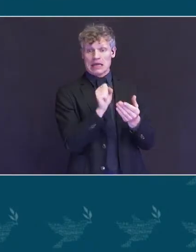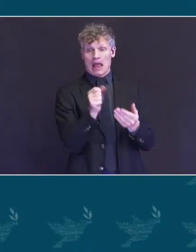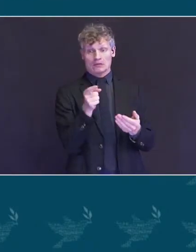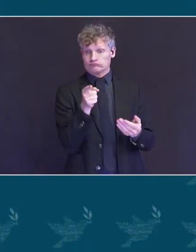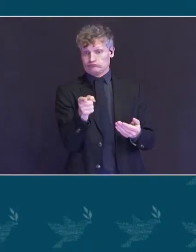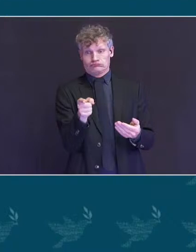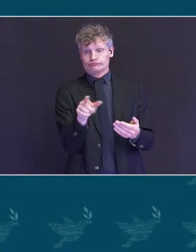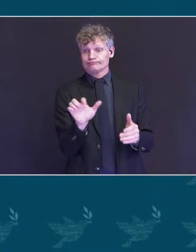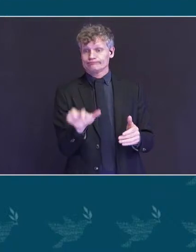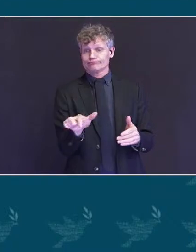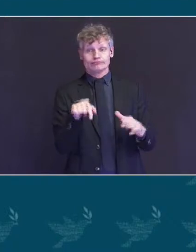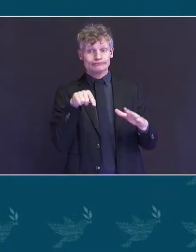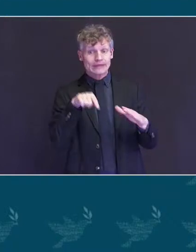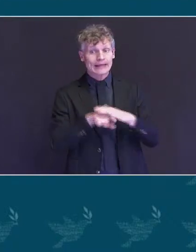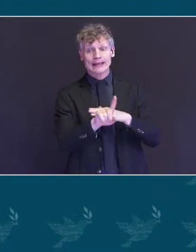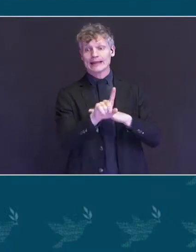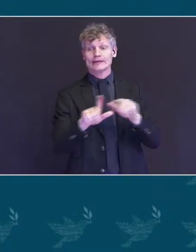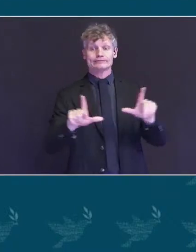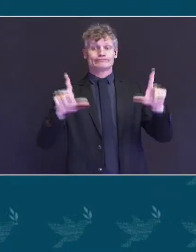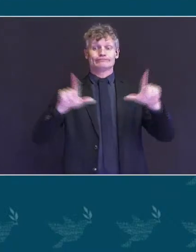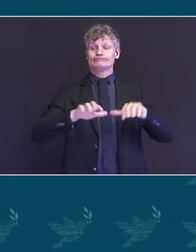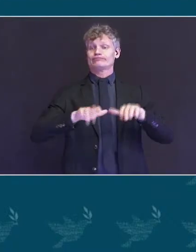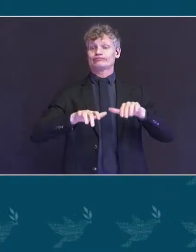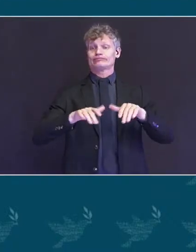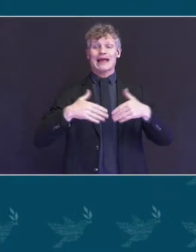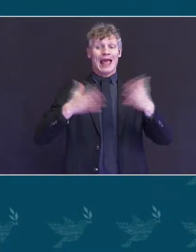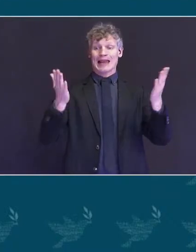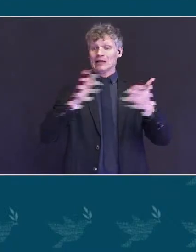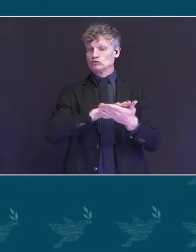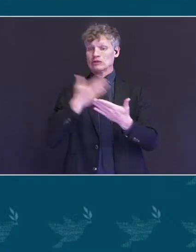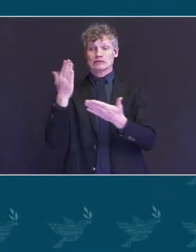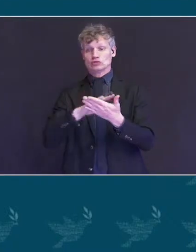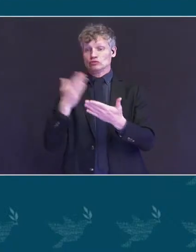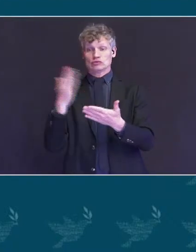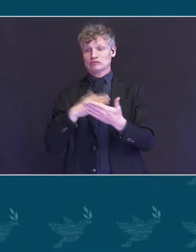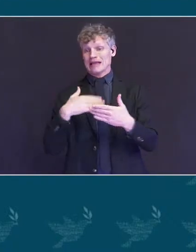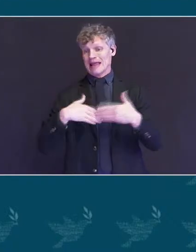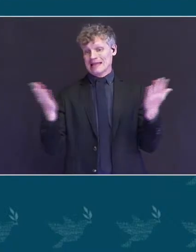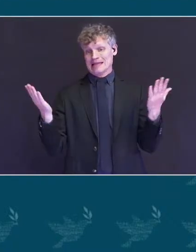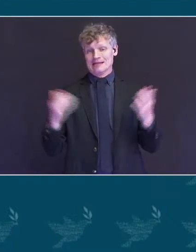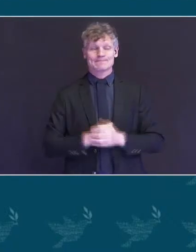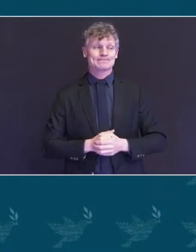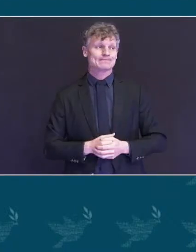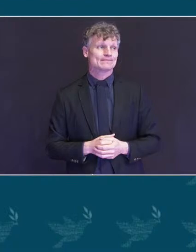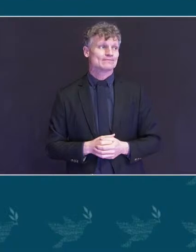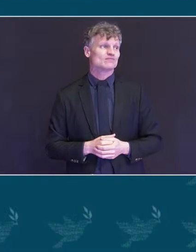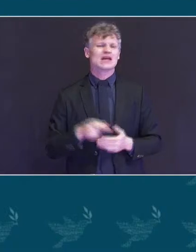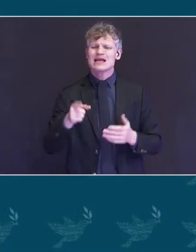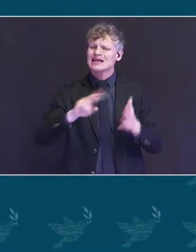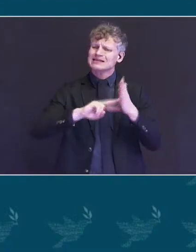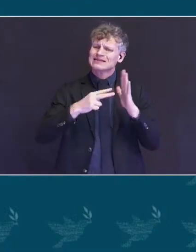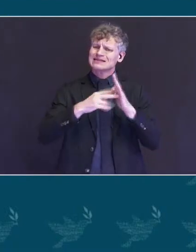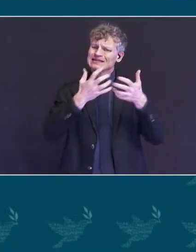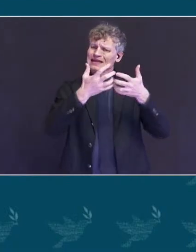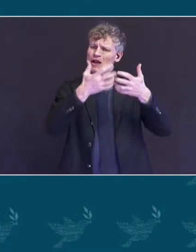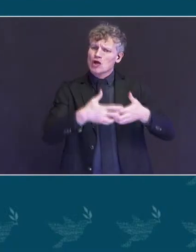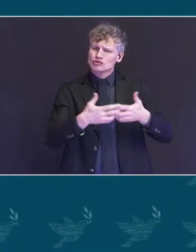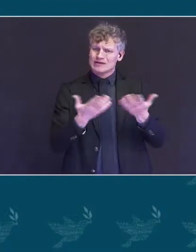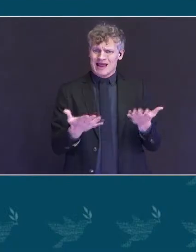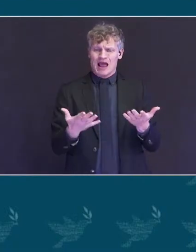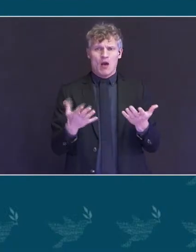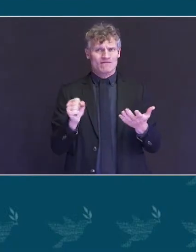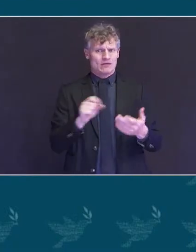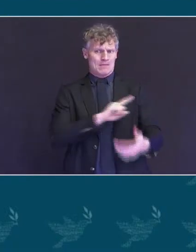any translation to easily be done. Technology has the power to scale multilingual